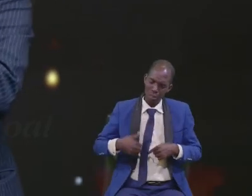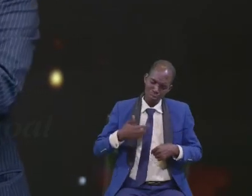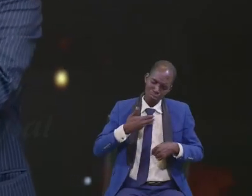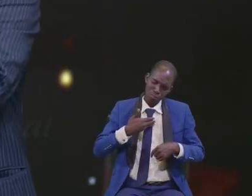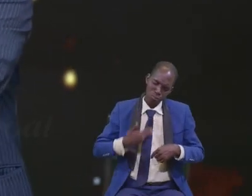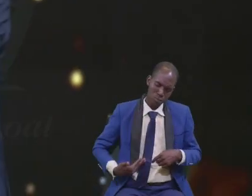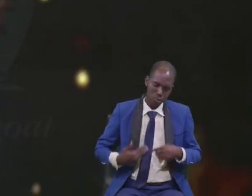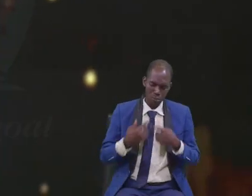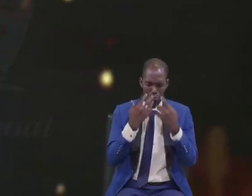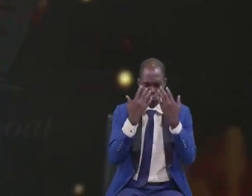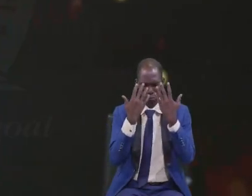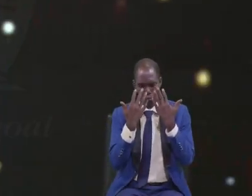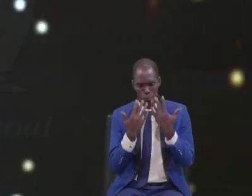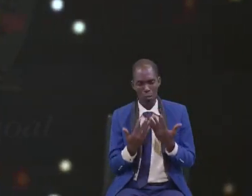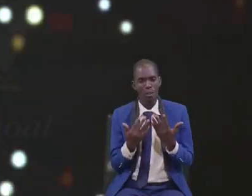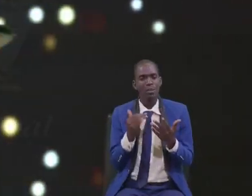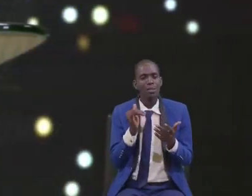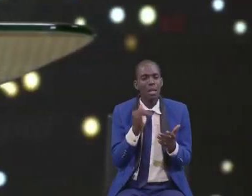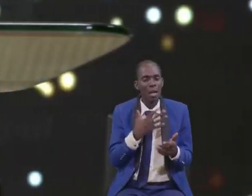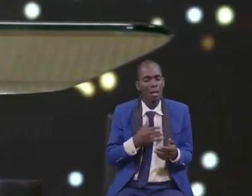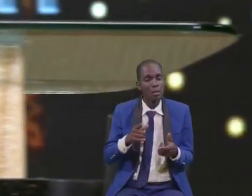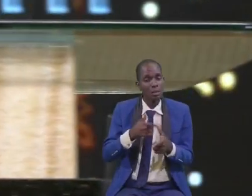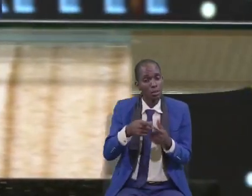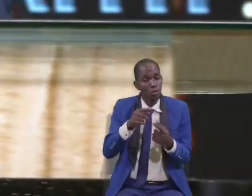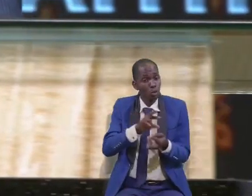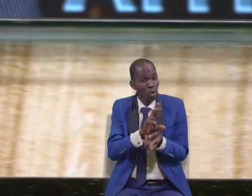That's how to overcome those